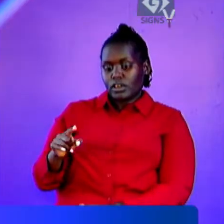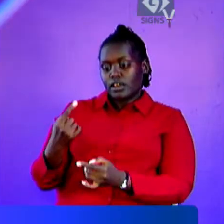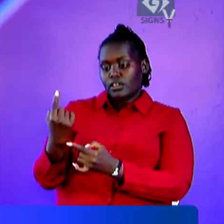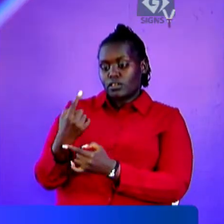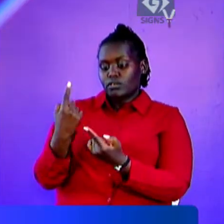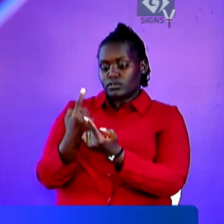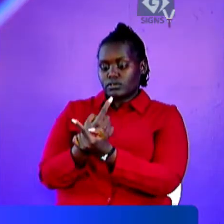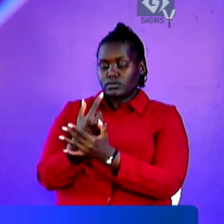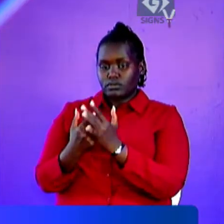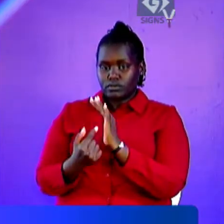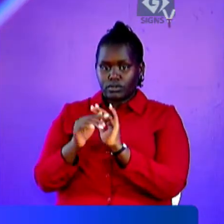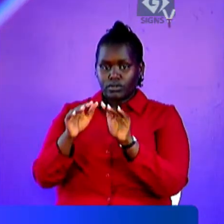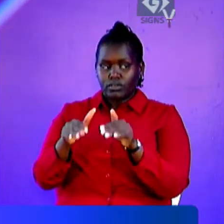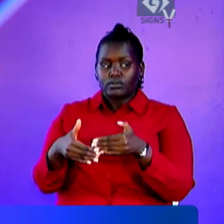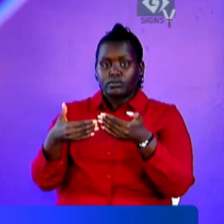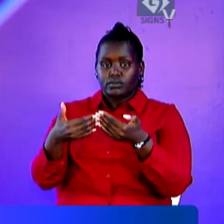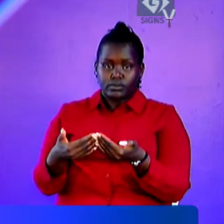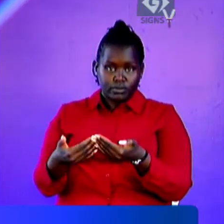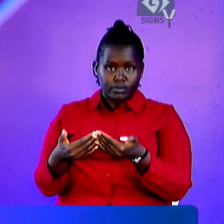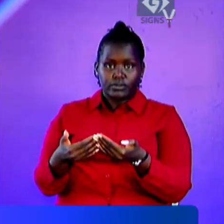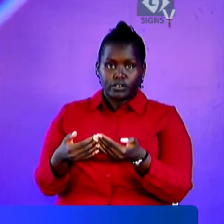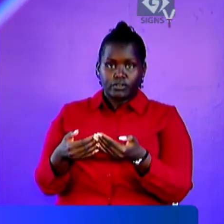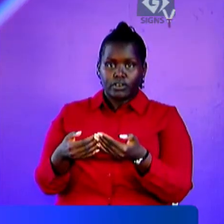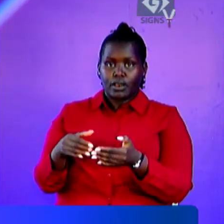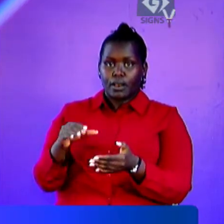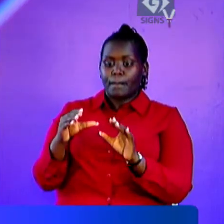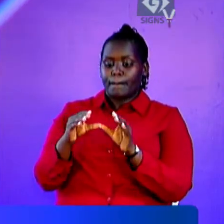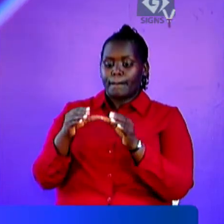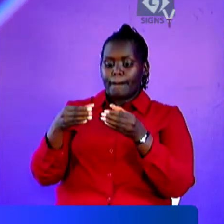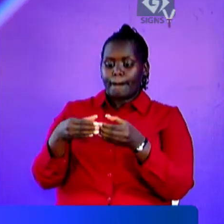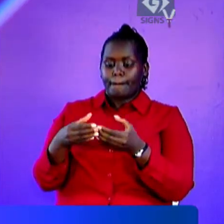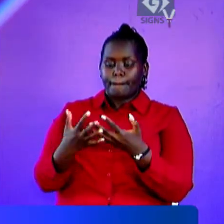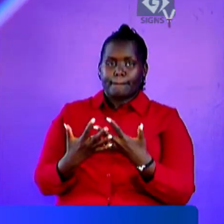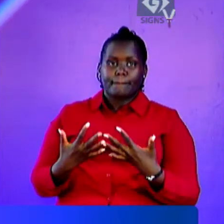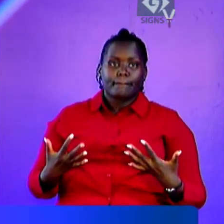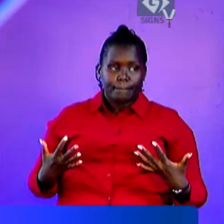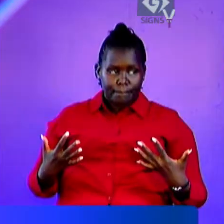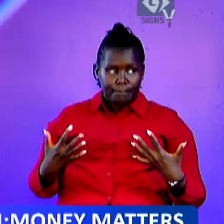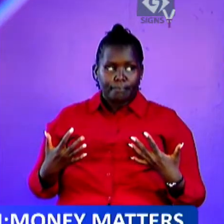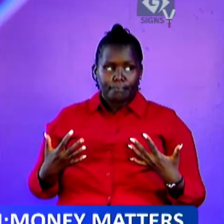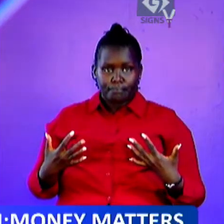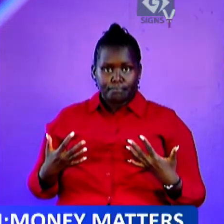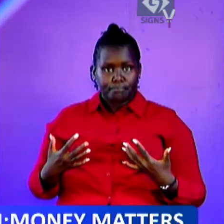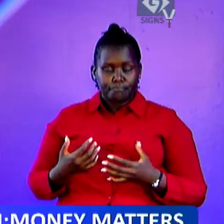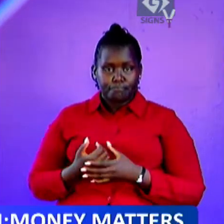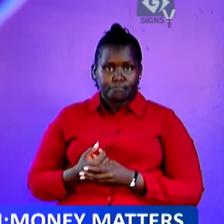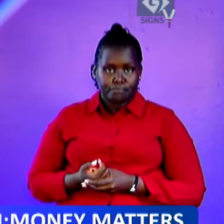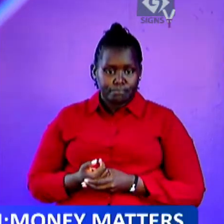you're lending a corporate entity. Okay? So,